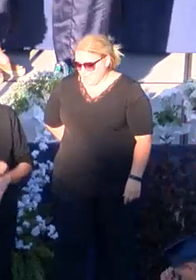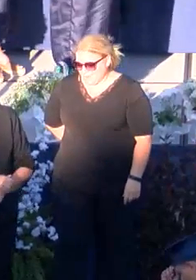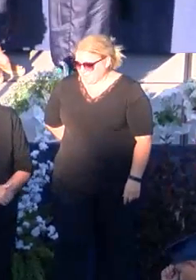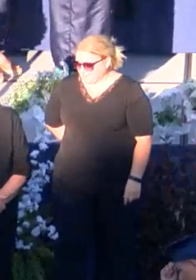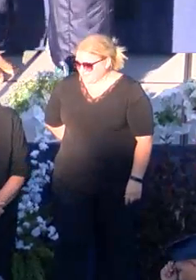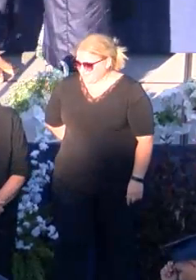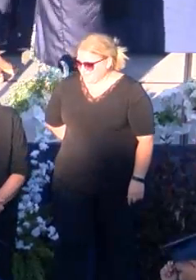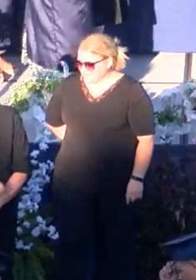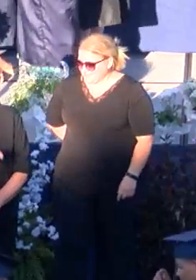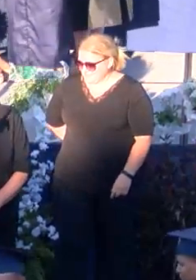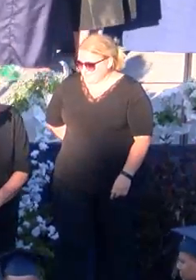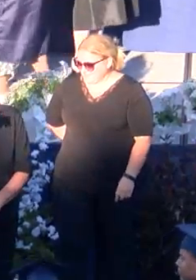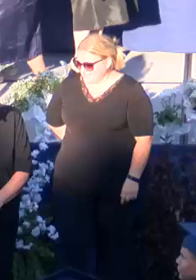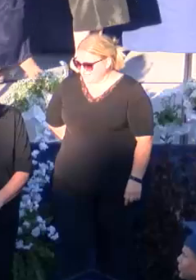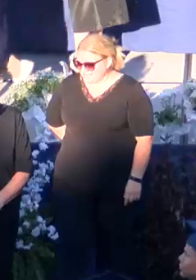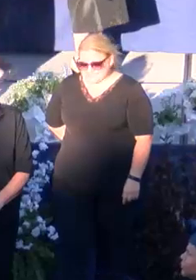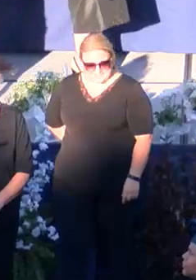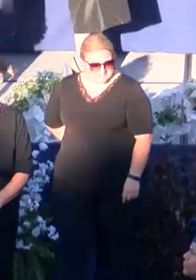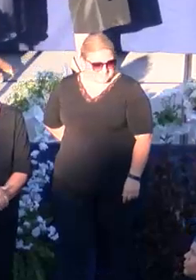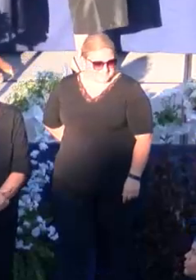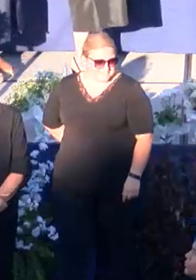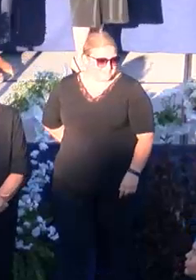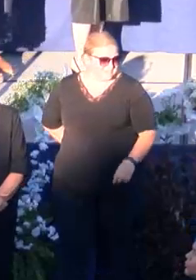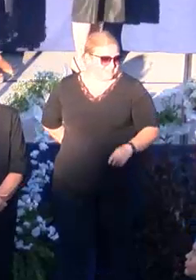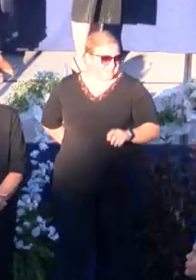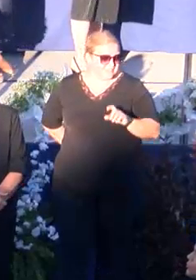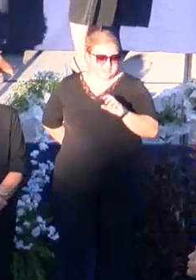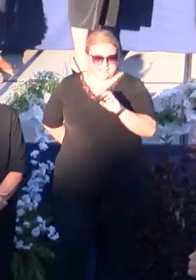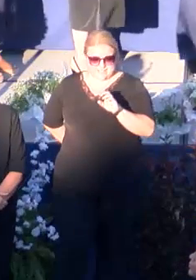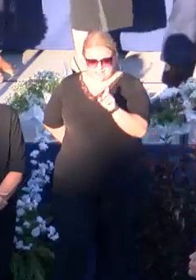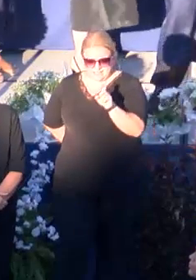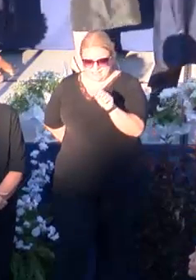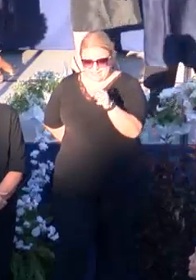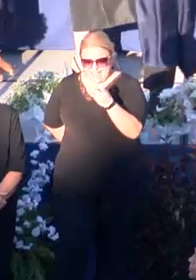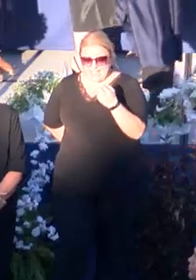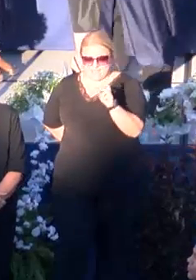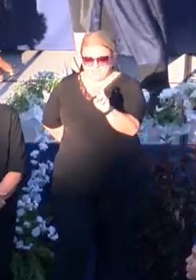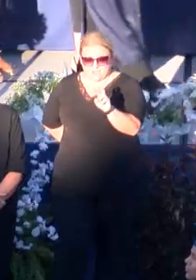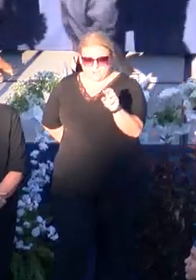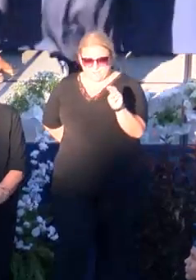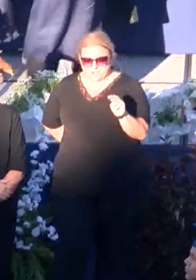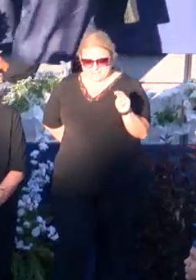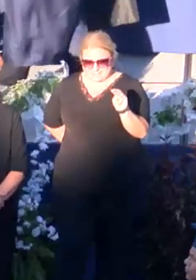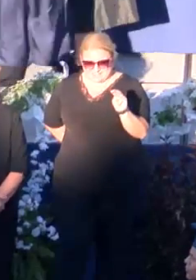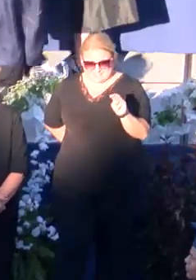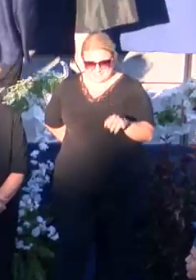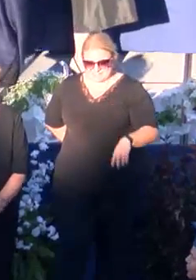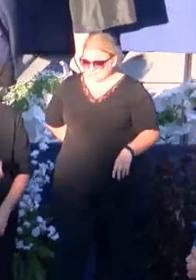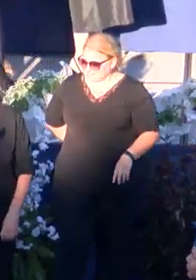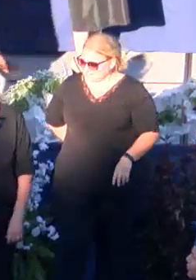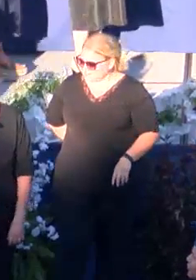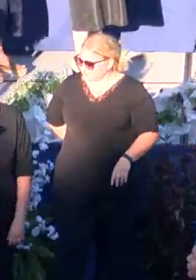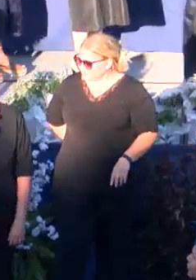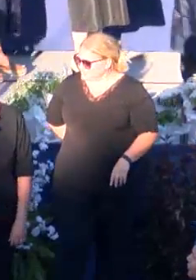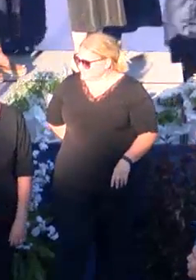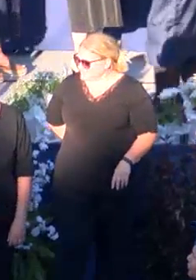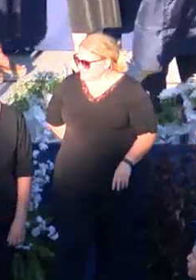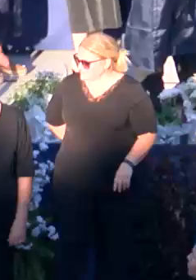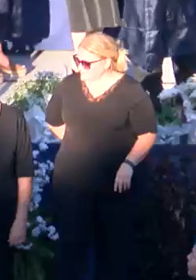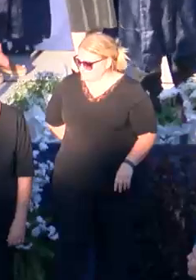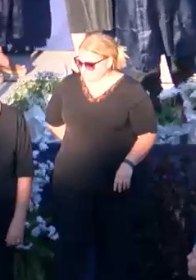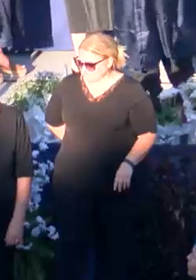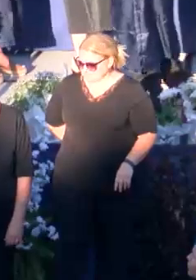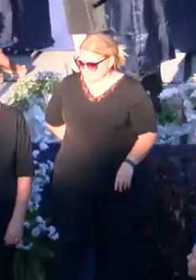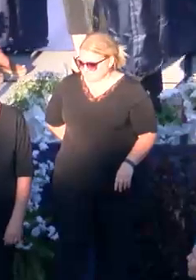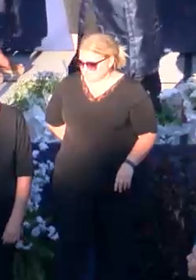Lindsay Martin. Xavier Garza Martinez. Andrea Ibarra